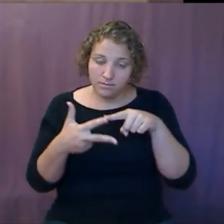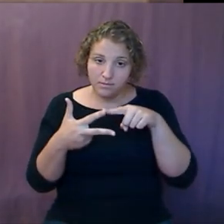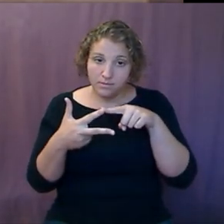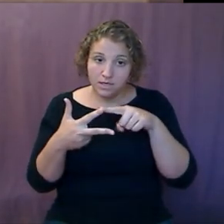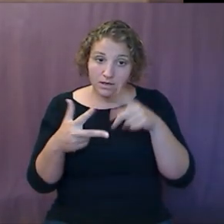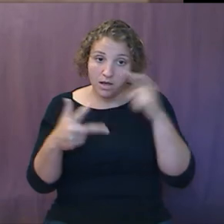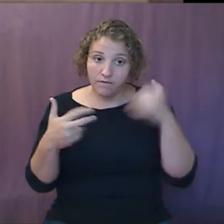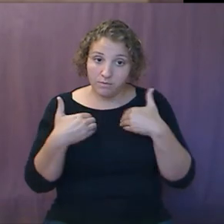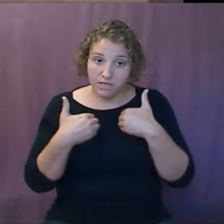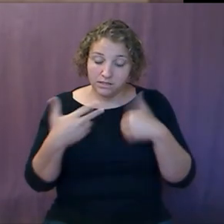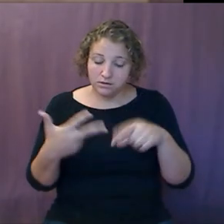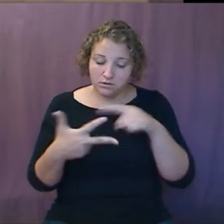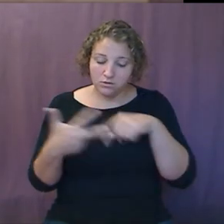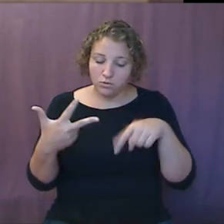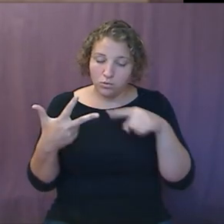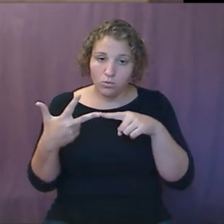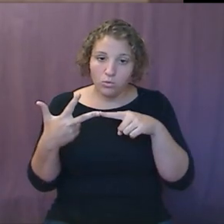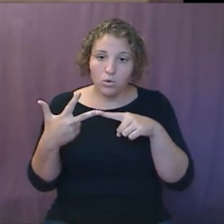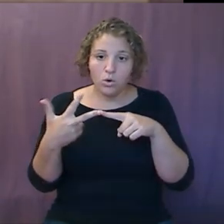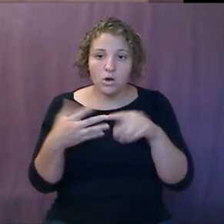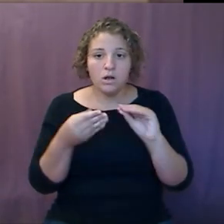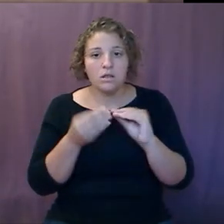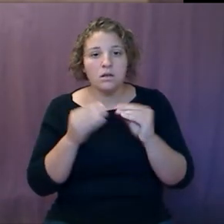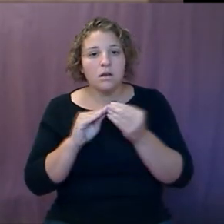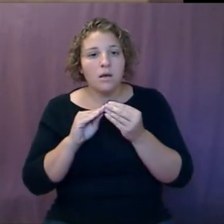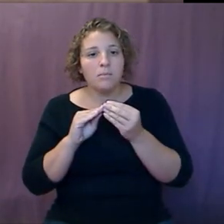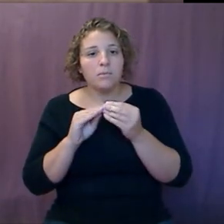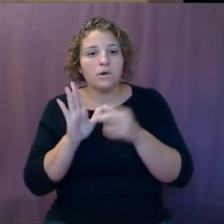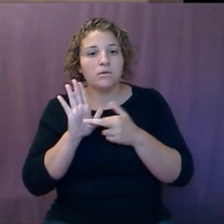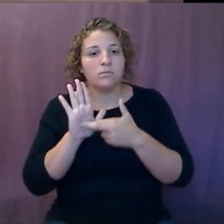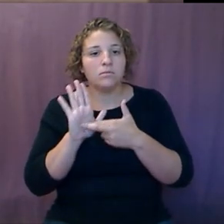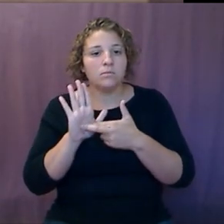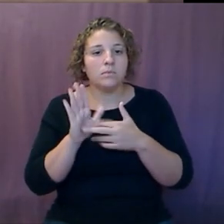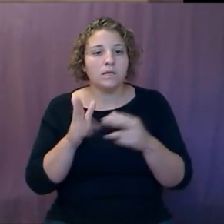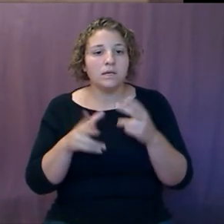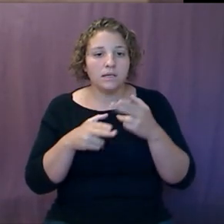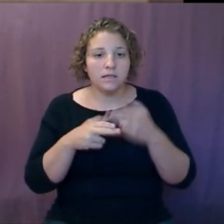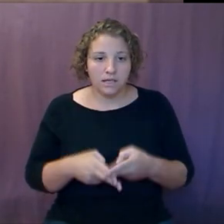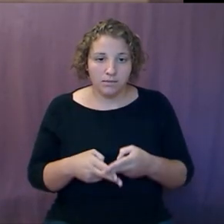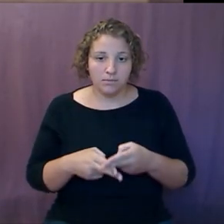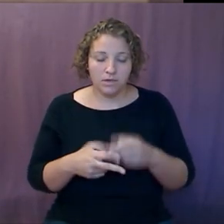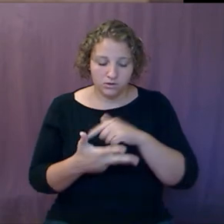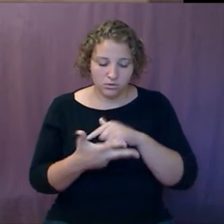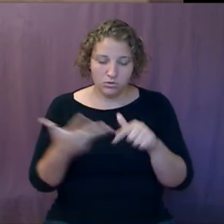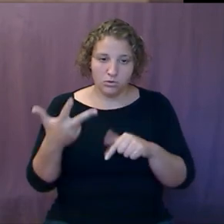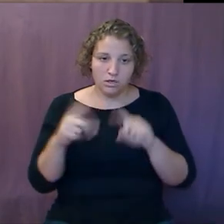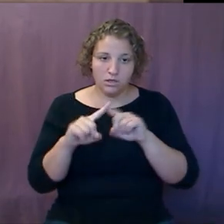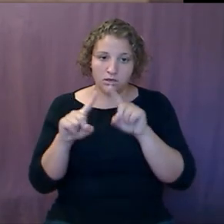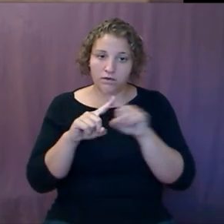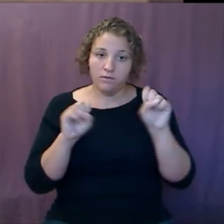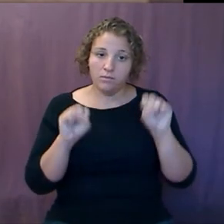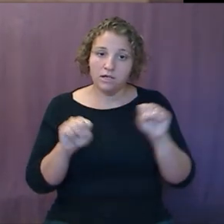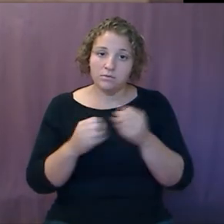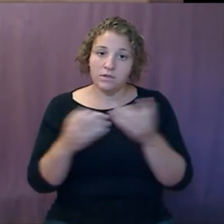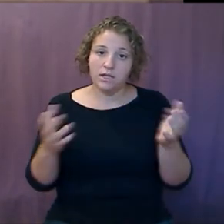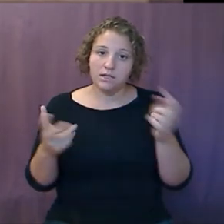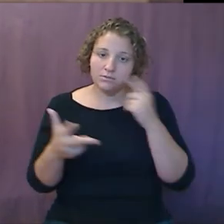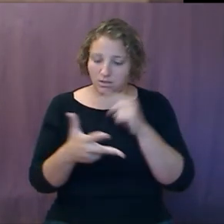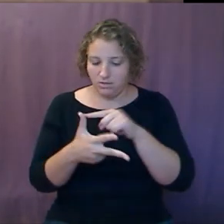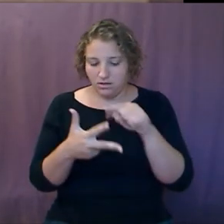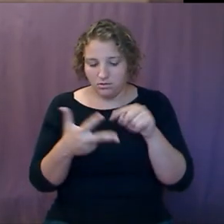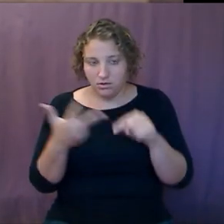arithmos the number of his name three different possible things some wonder it could it be three different classes